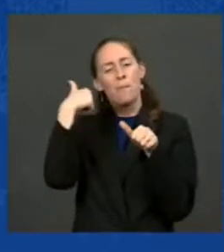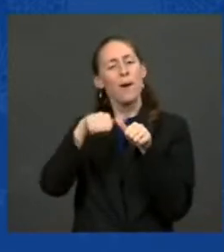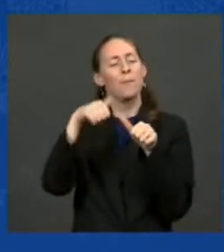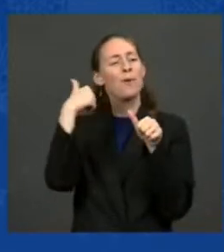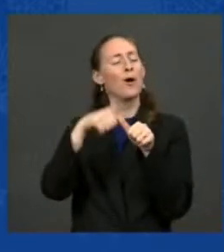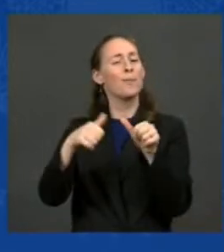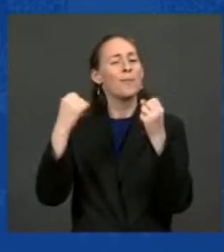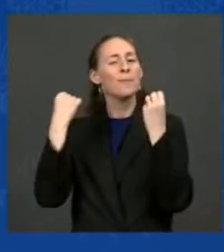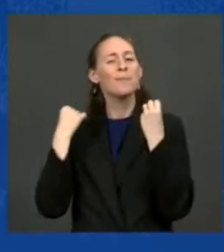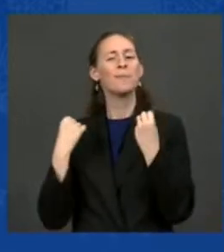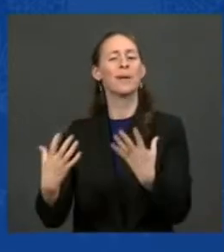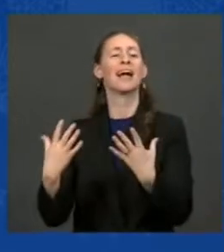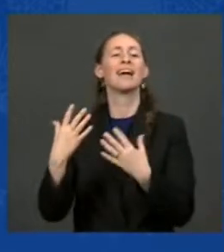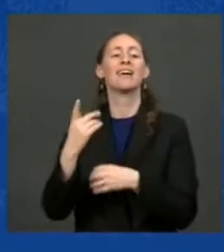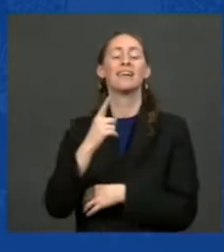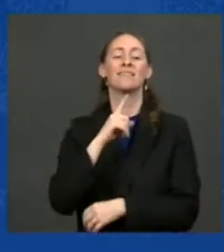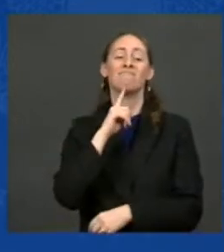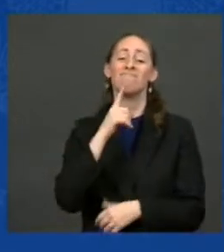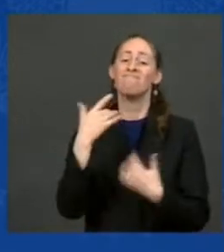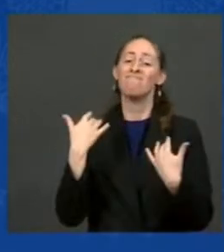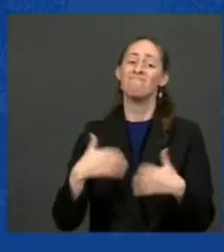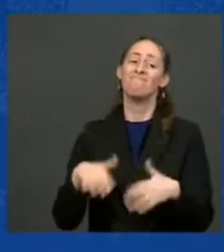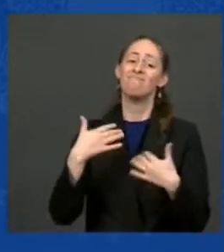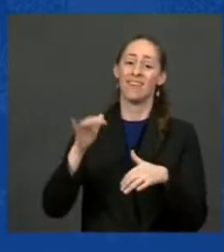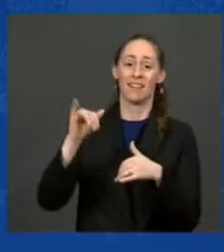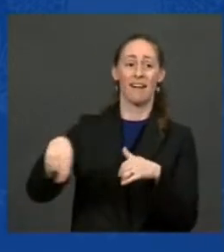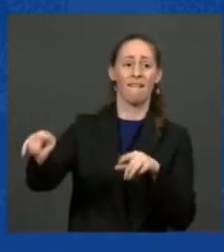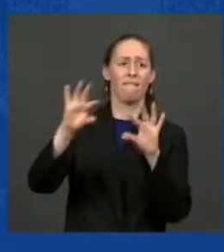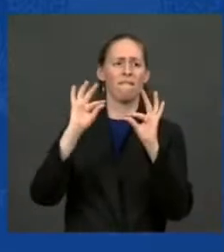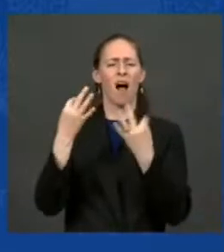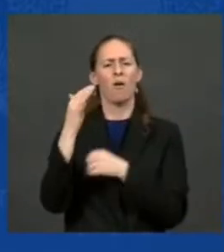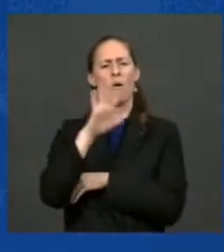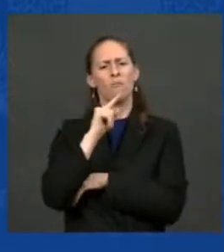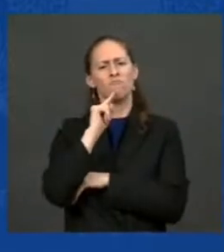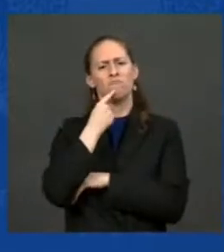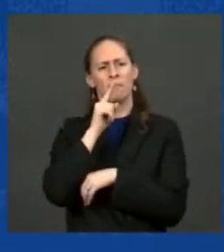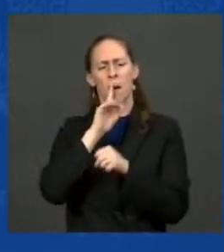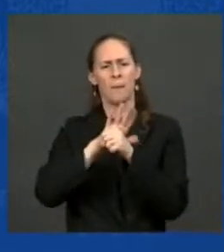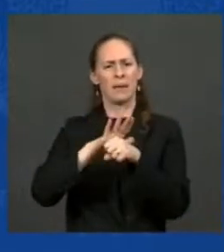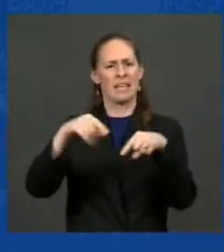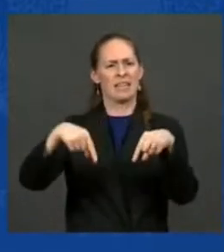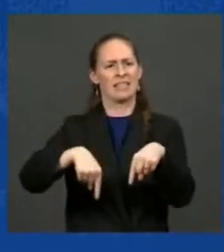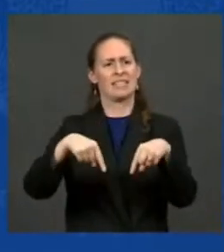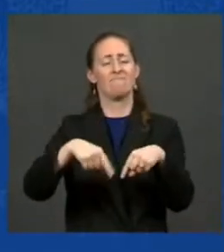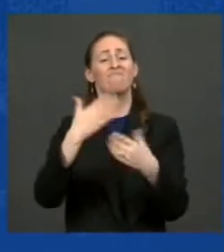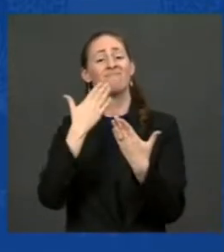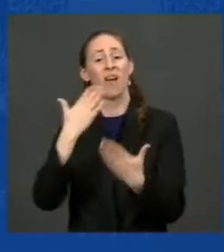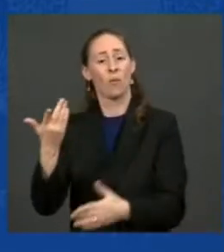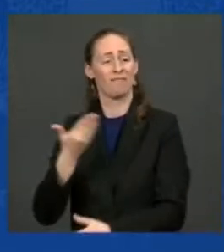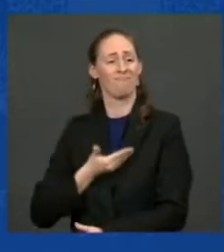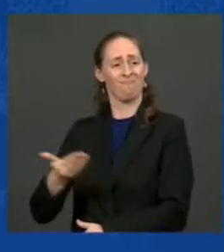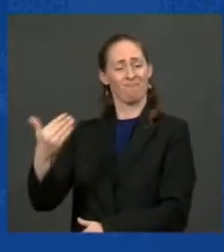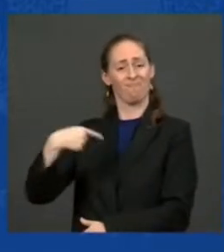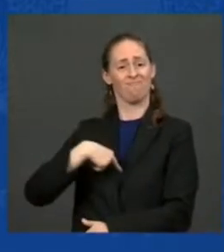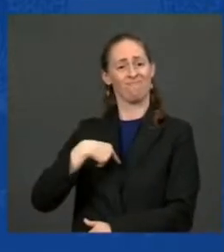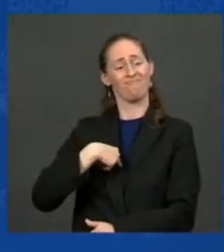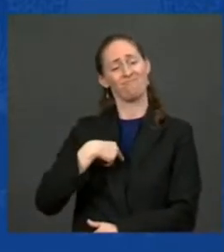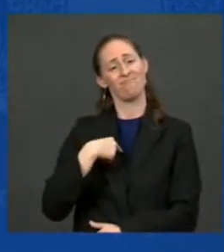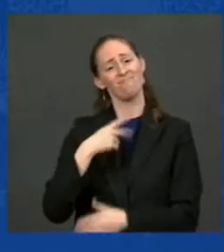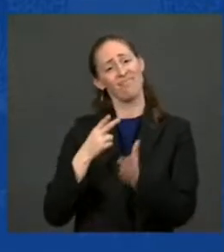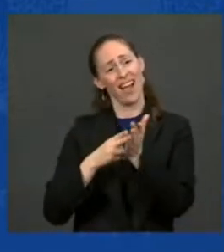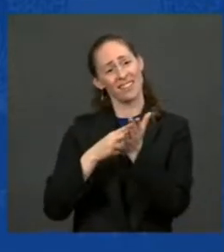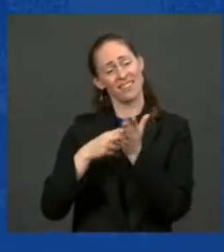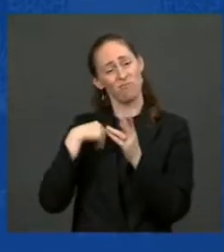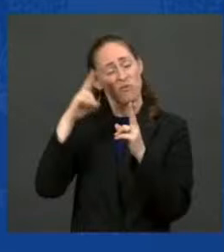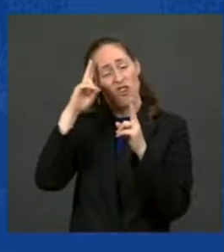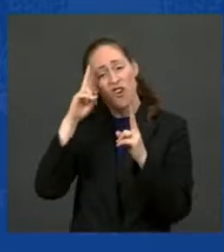family commitment for the Dodds. So thank you for inviting me to be part of this. I think I really mean it. It's an honor to be able to be